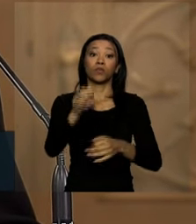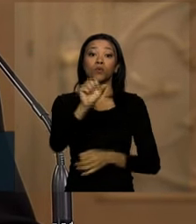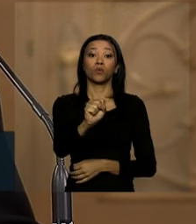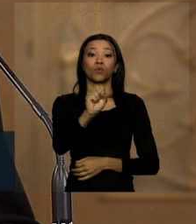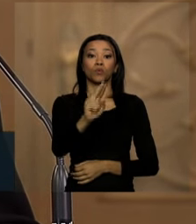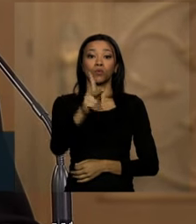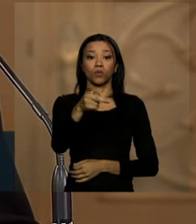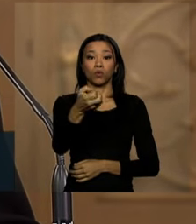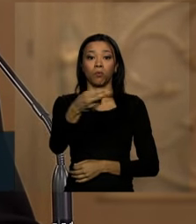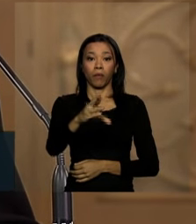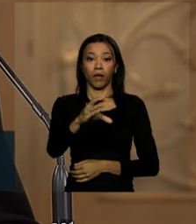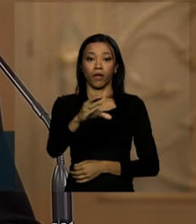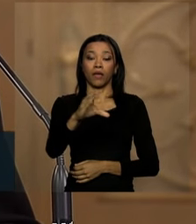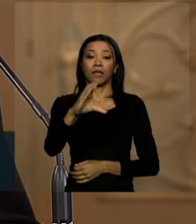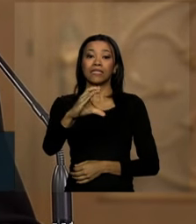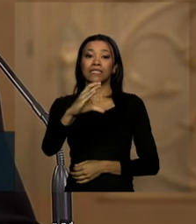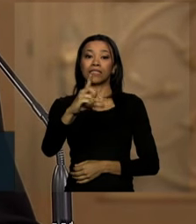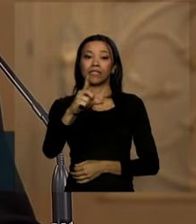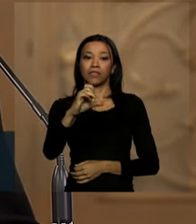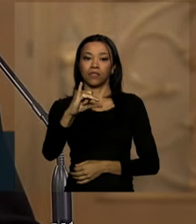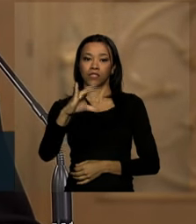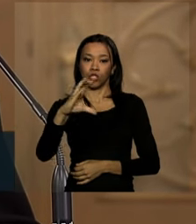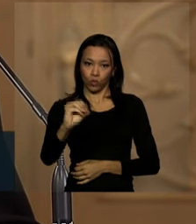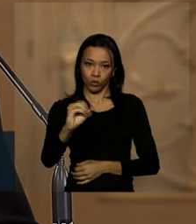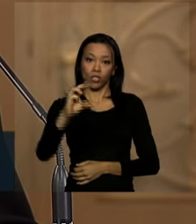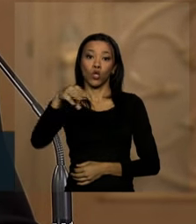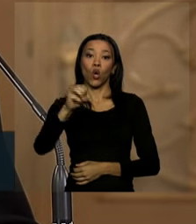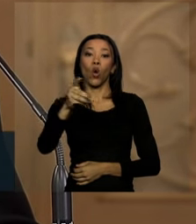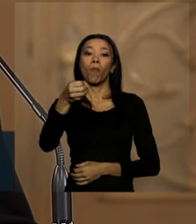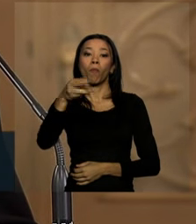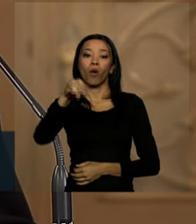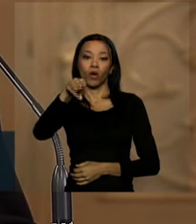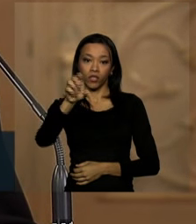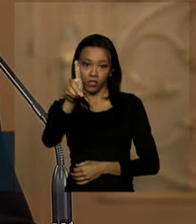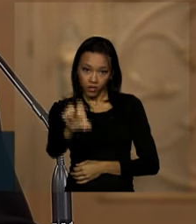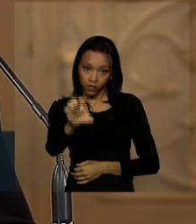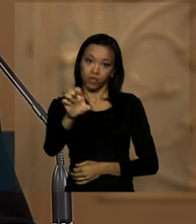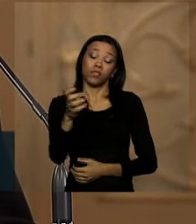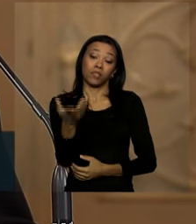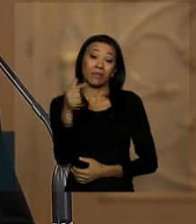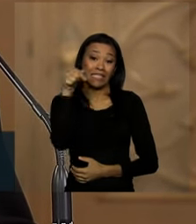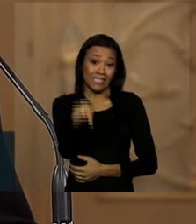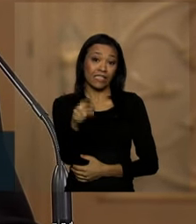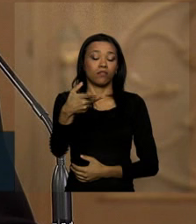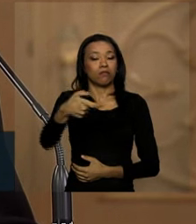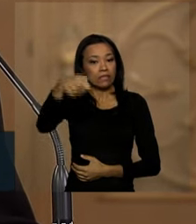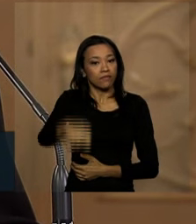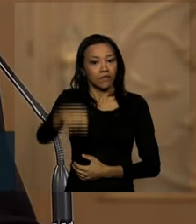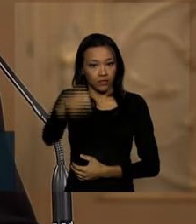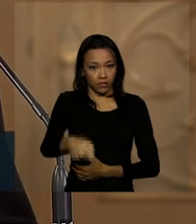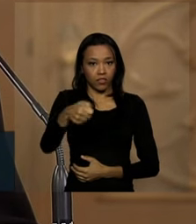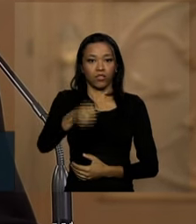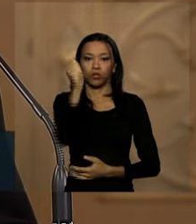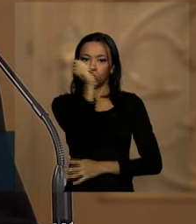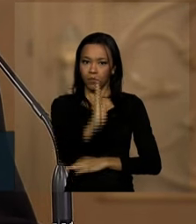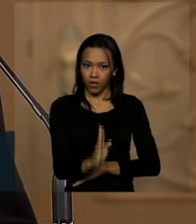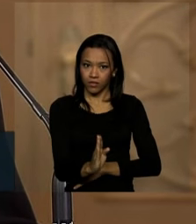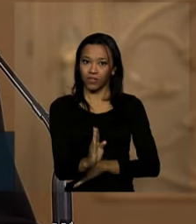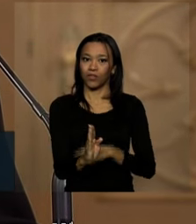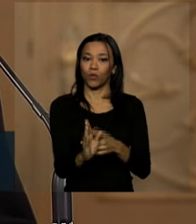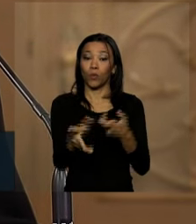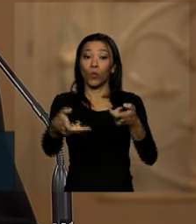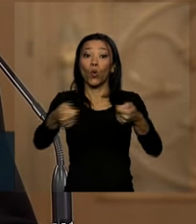the end of the supercycle of commodities, of the commodities boom. Isso exigirá do Brasil